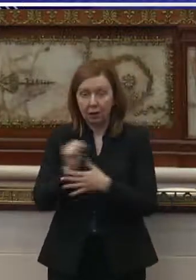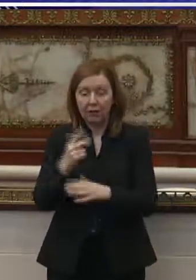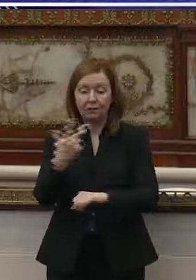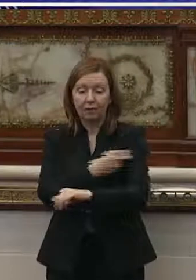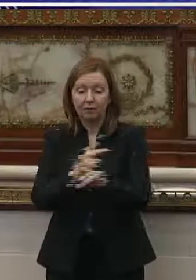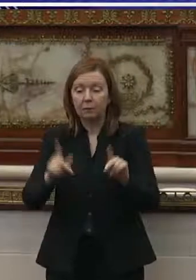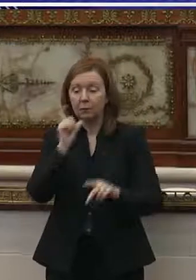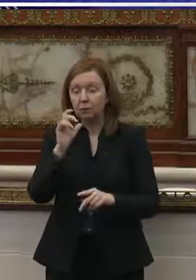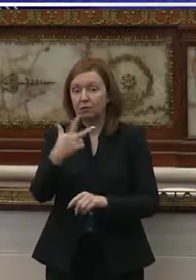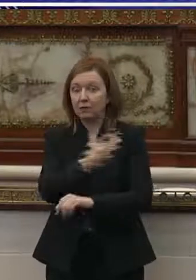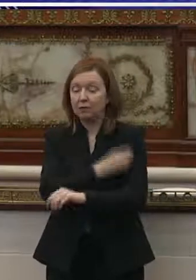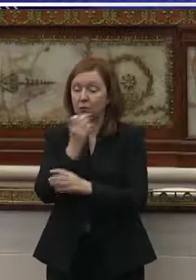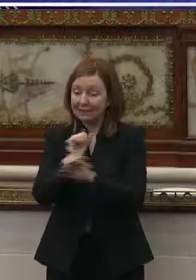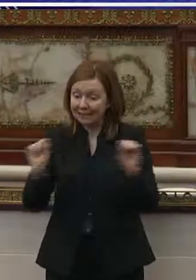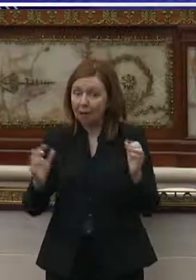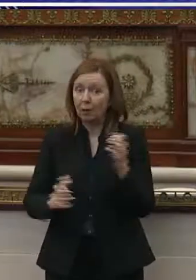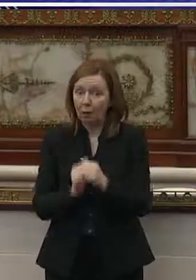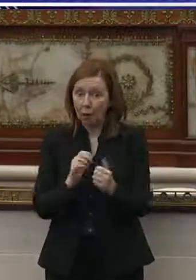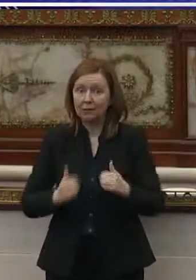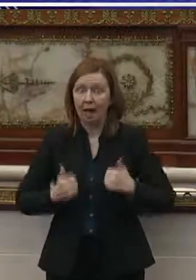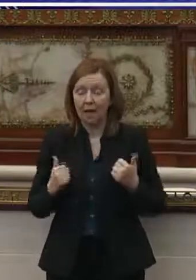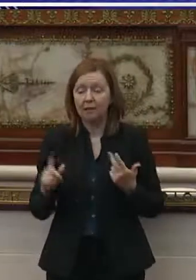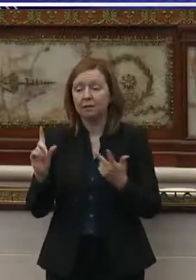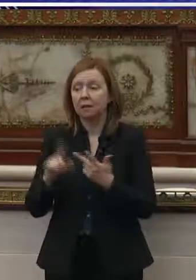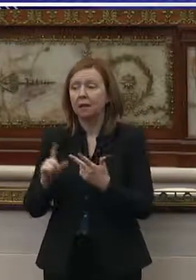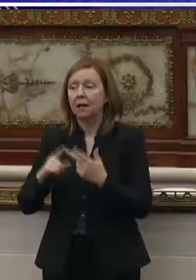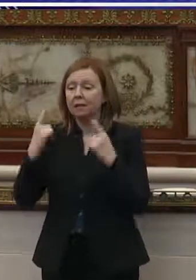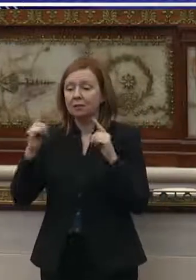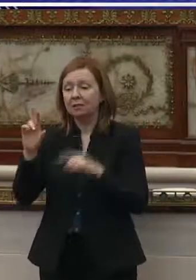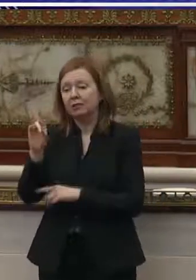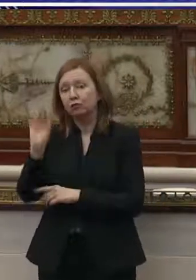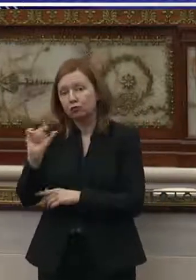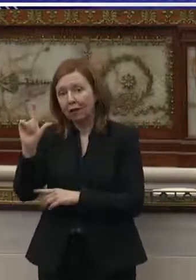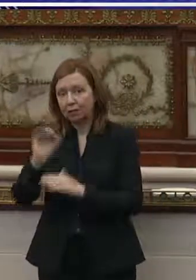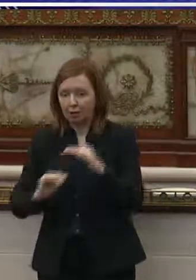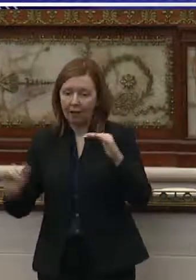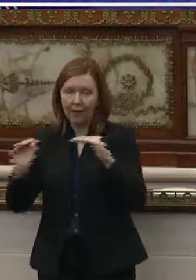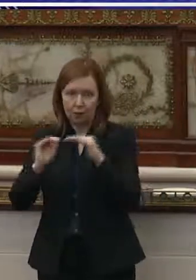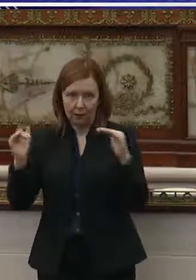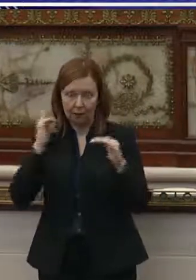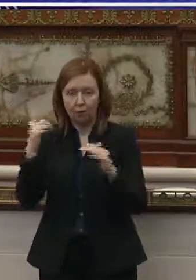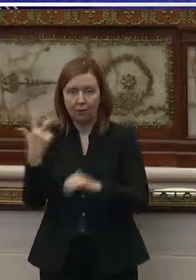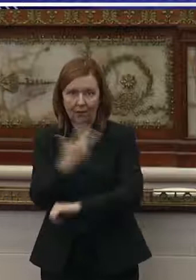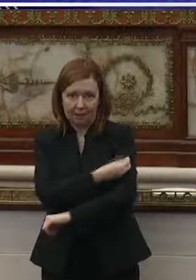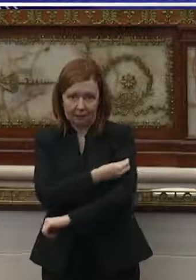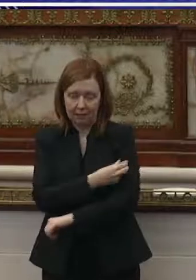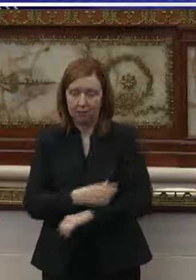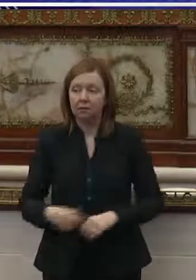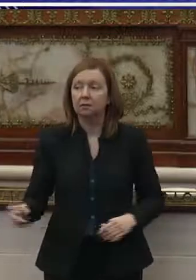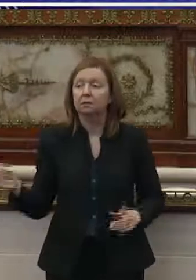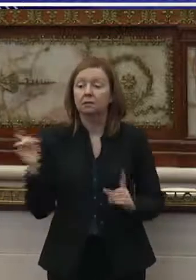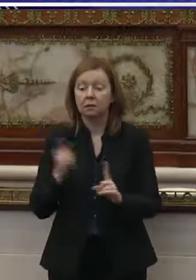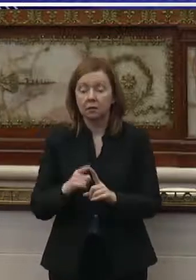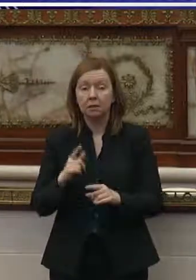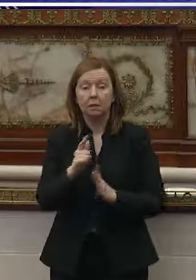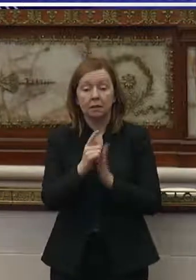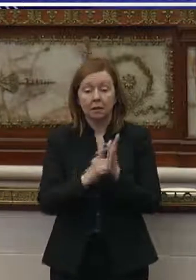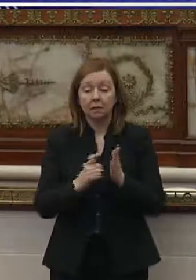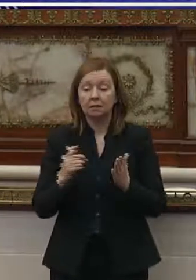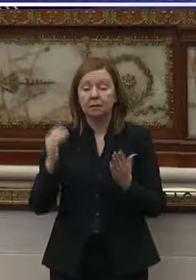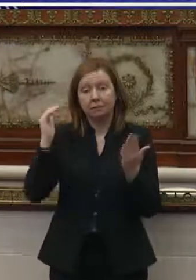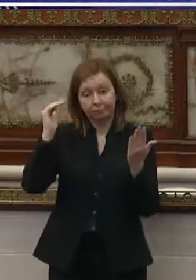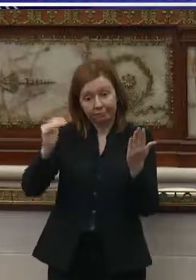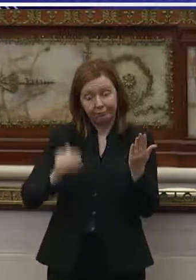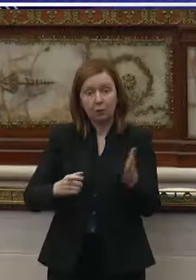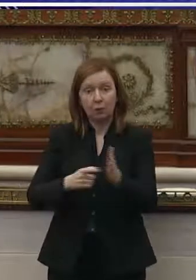people whose vaccination will save the most lives, and achieving racial equity with vaccination. To that end, the legislation lays out requirements